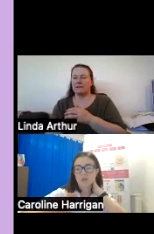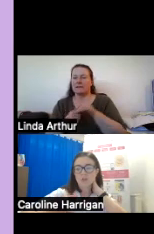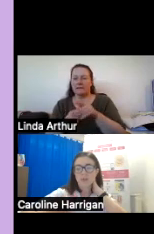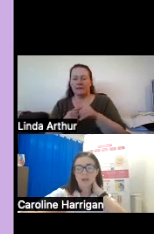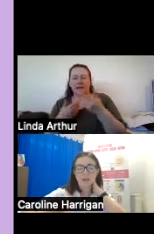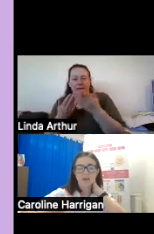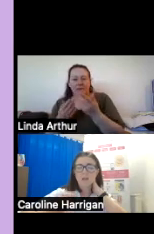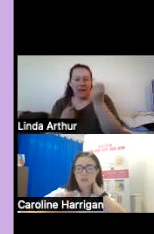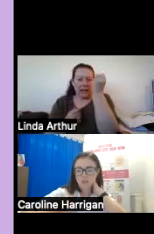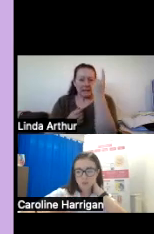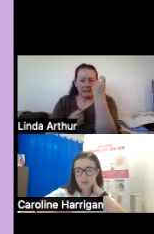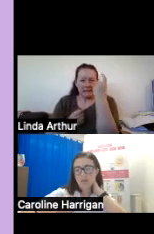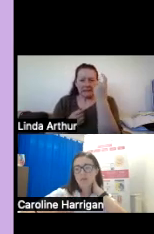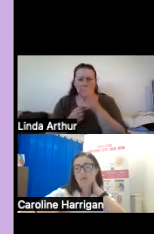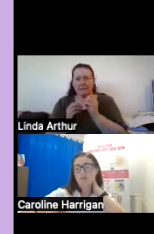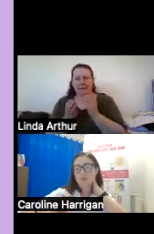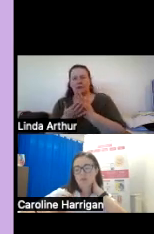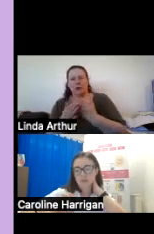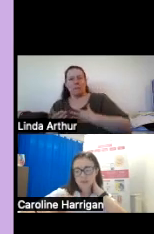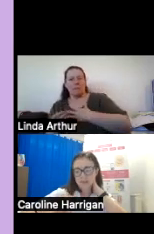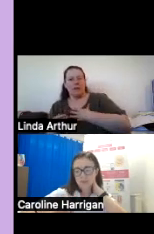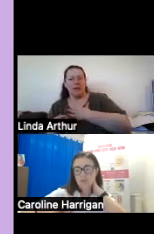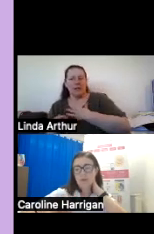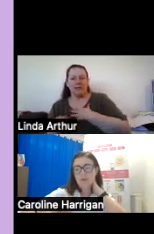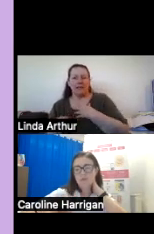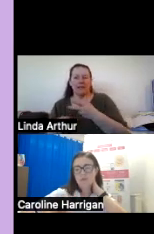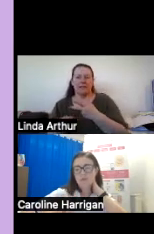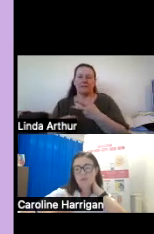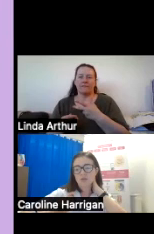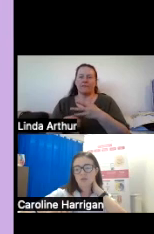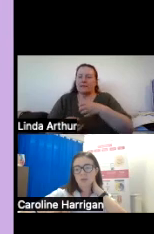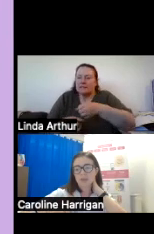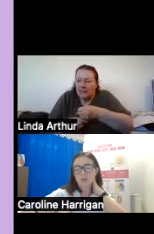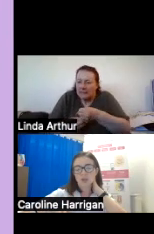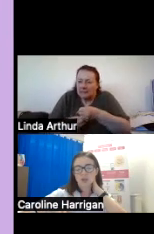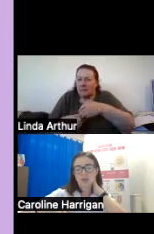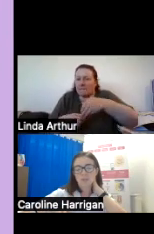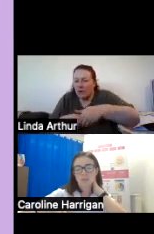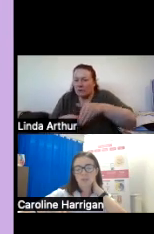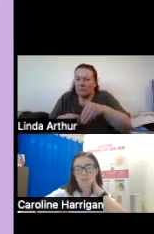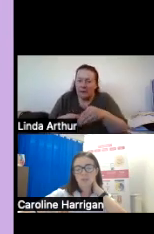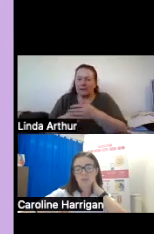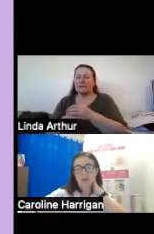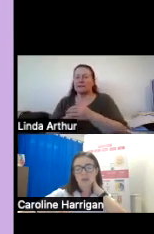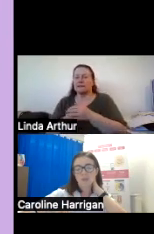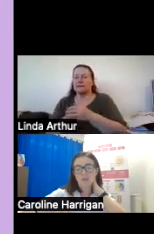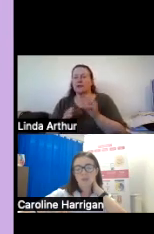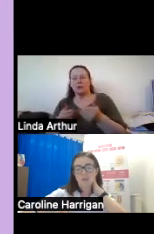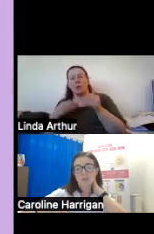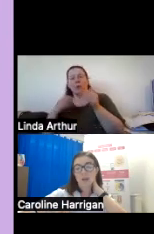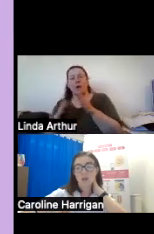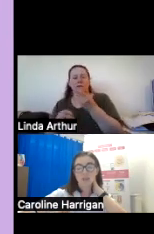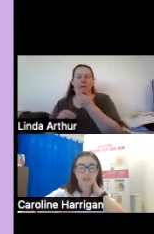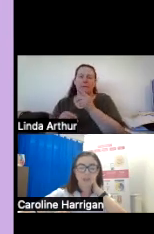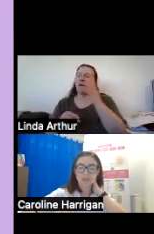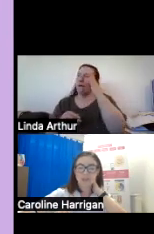cues of, like, you know, make sure you're breathing, you know, gives you, like, tighten your back passage, your front passage, it reminds you how to do it. But it's just a good wee way. Some people say,